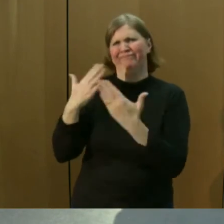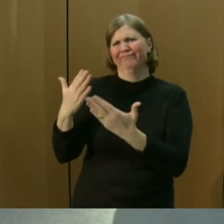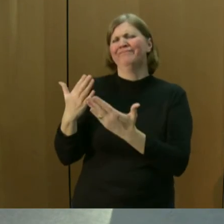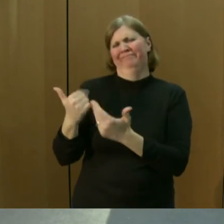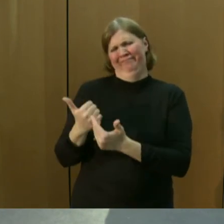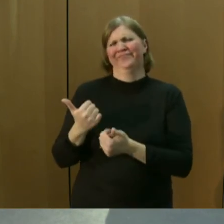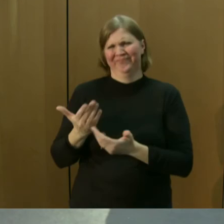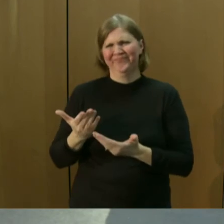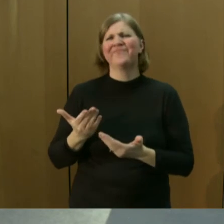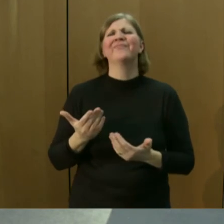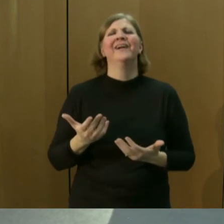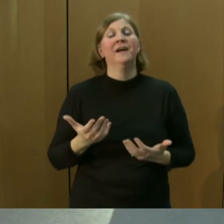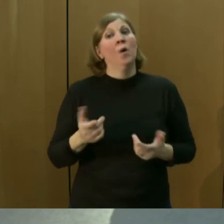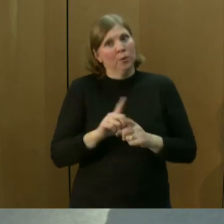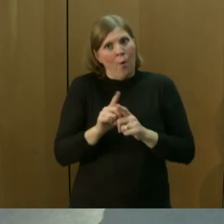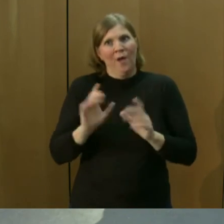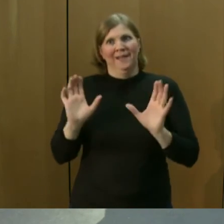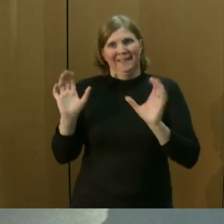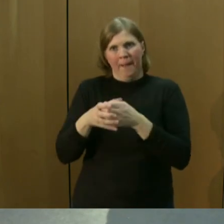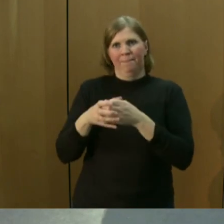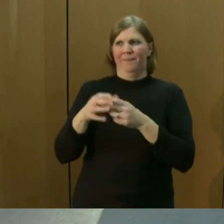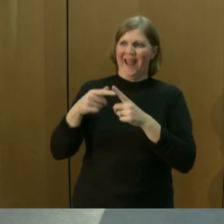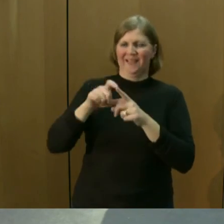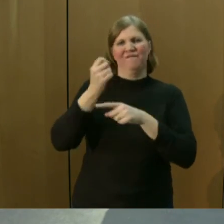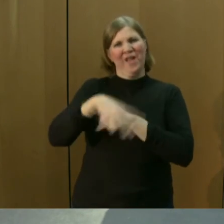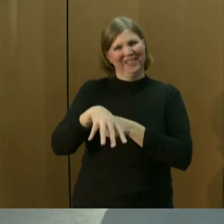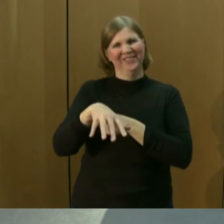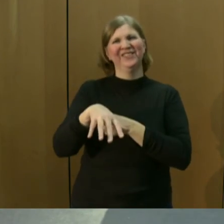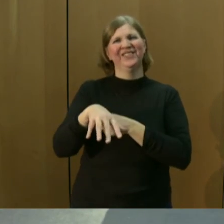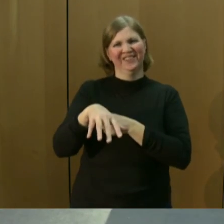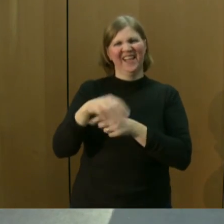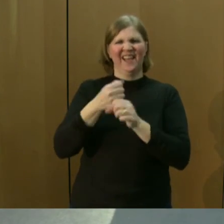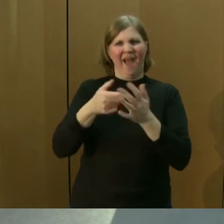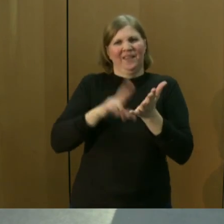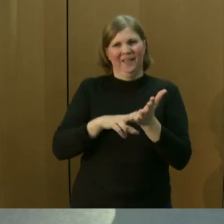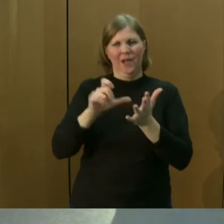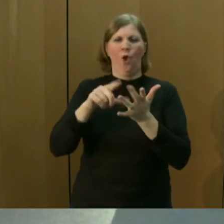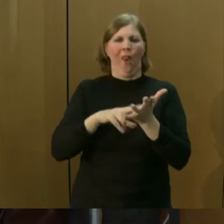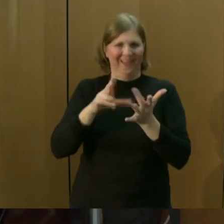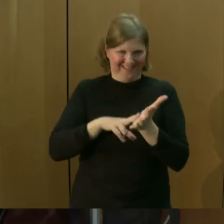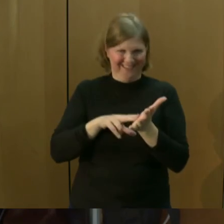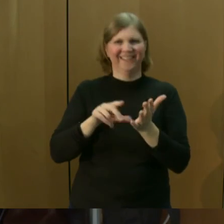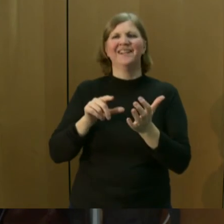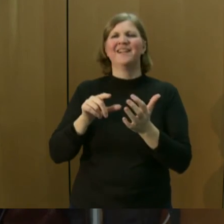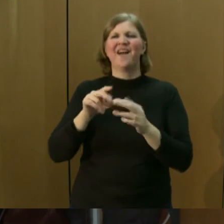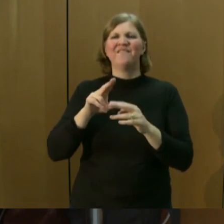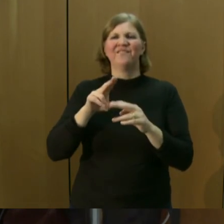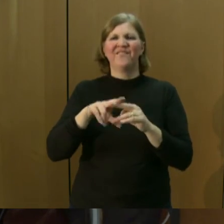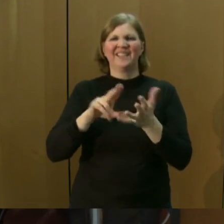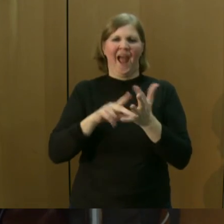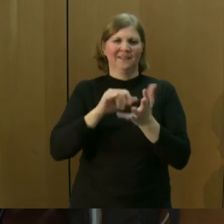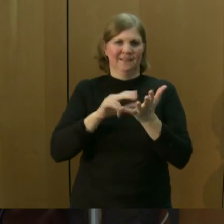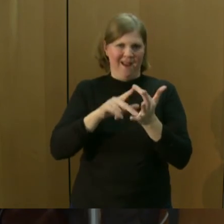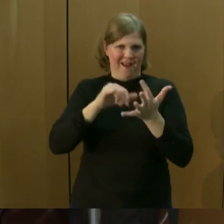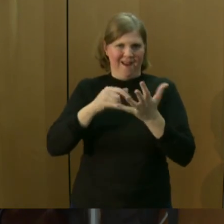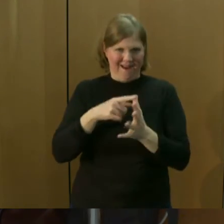Ed Fringe up the back, Kevin, Colin and Vanessa, who have been manning all the boards and the social media. We would also like